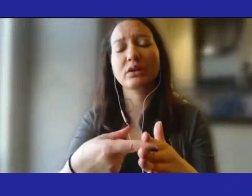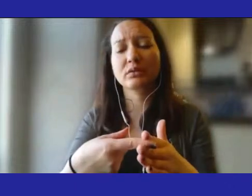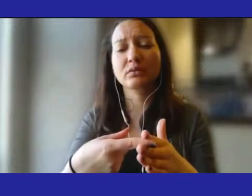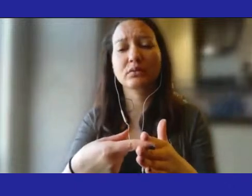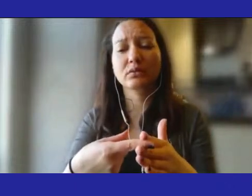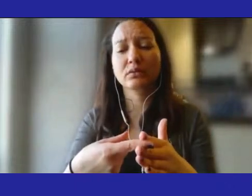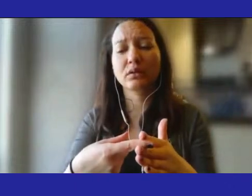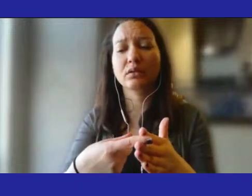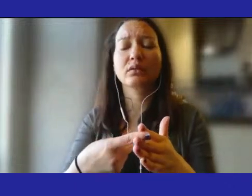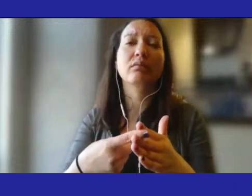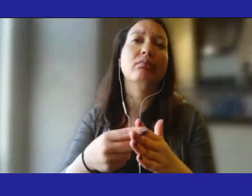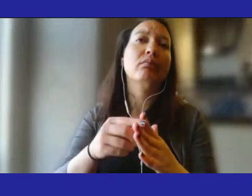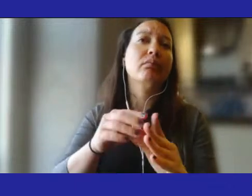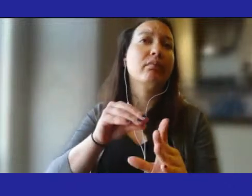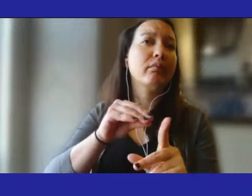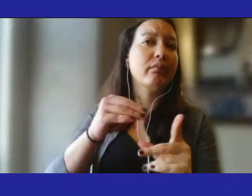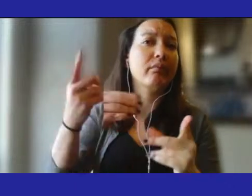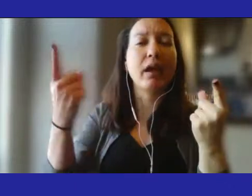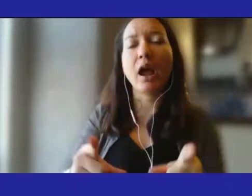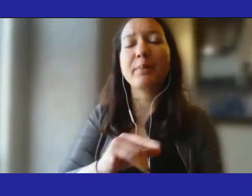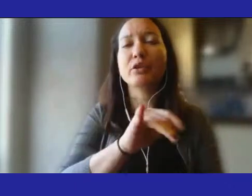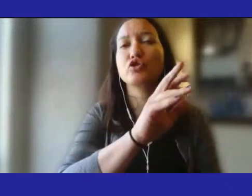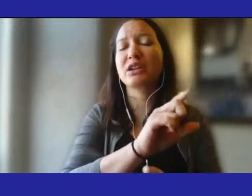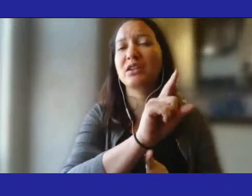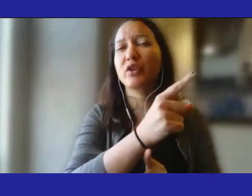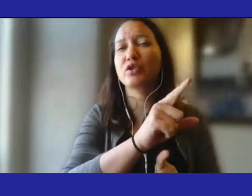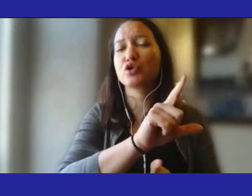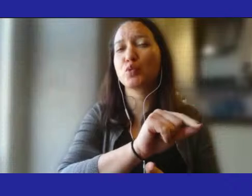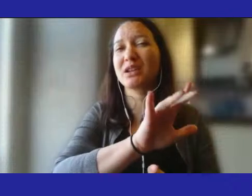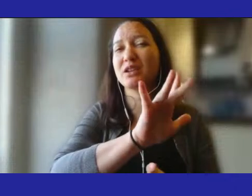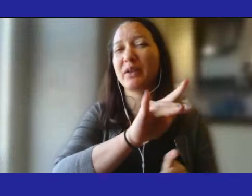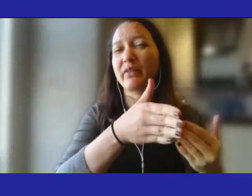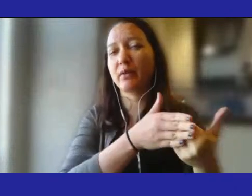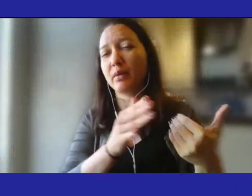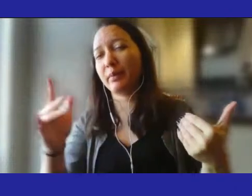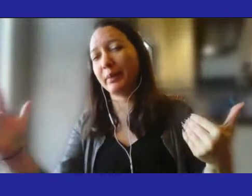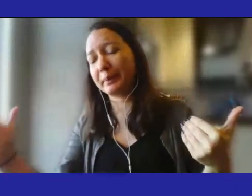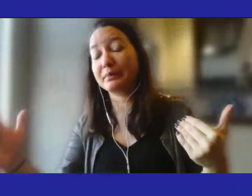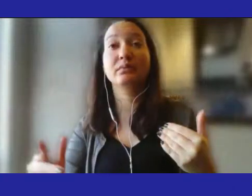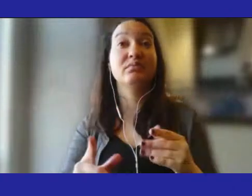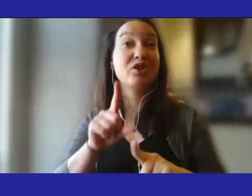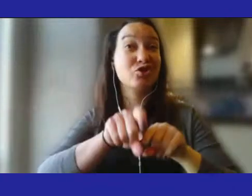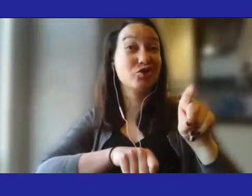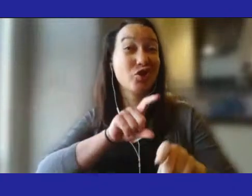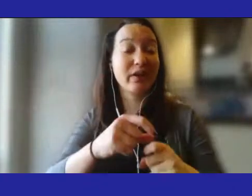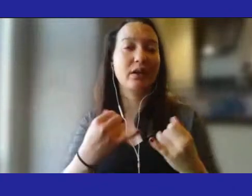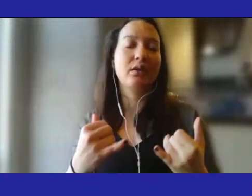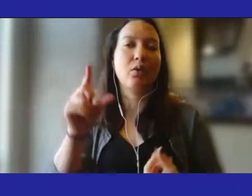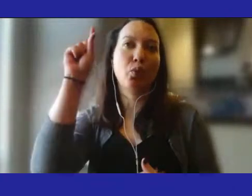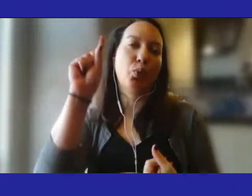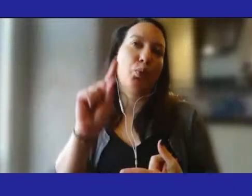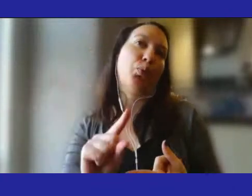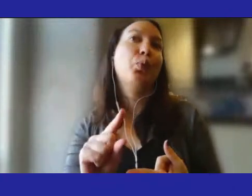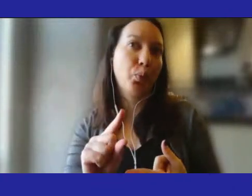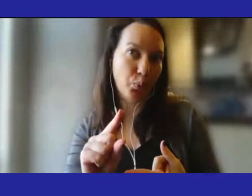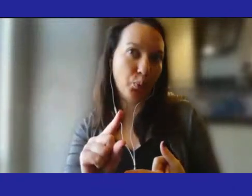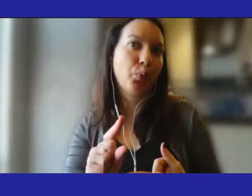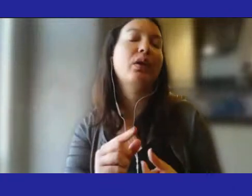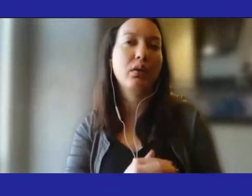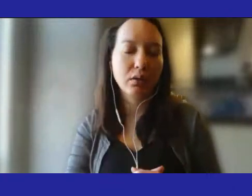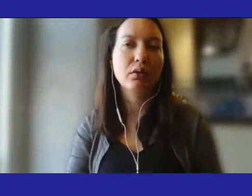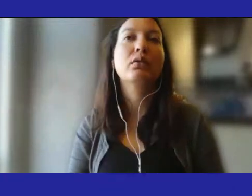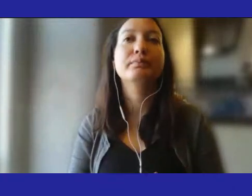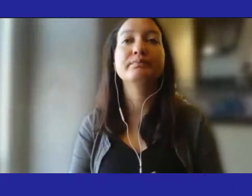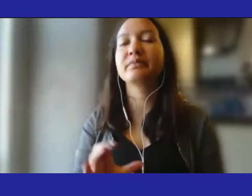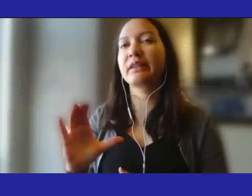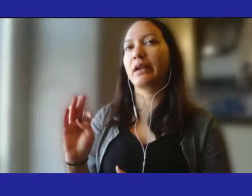encounters that take place January 1st, 2025 and onwards. So the length of the survey is restricted by CMS. We